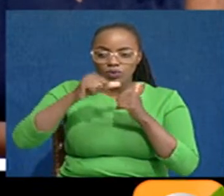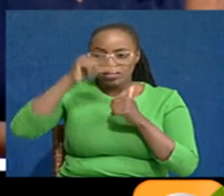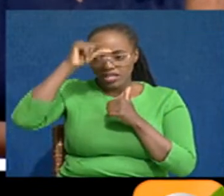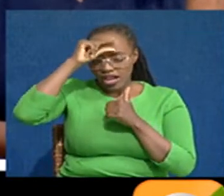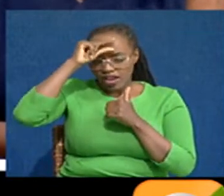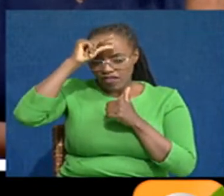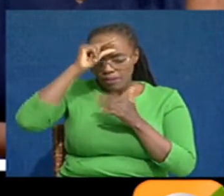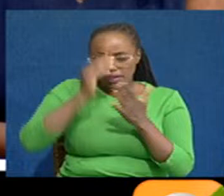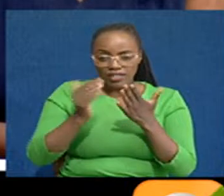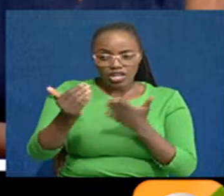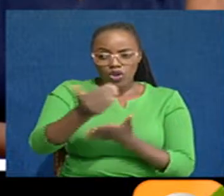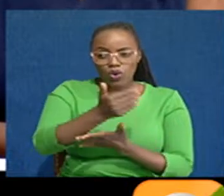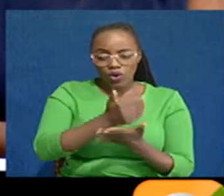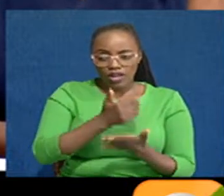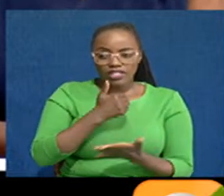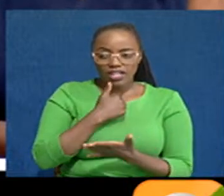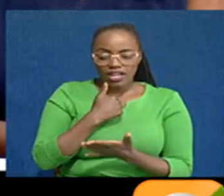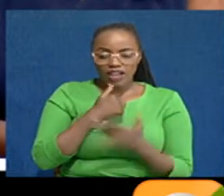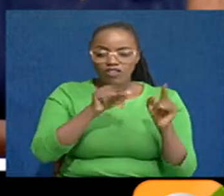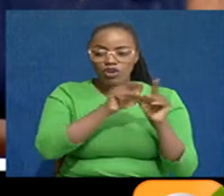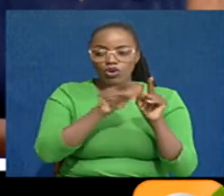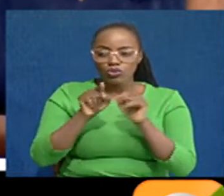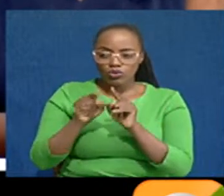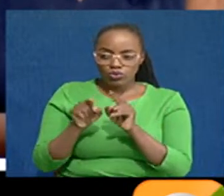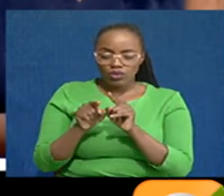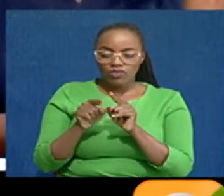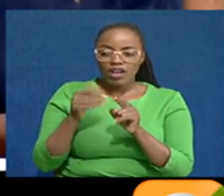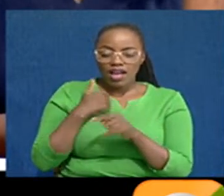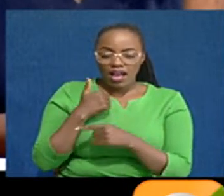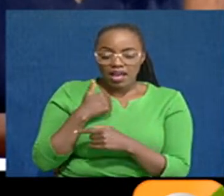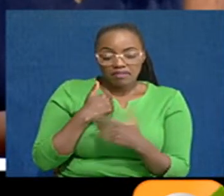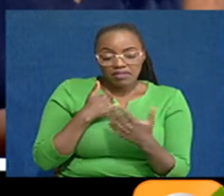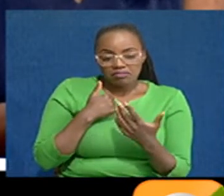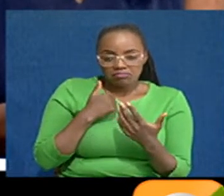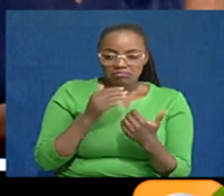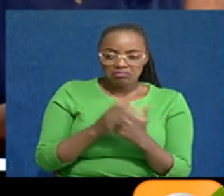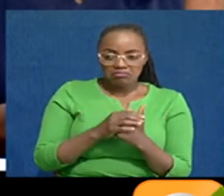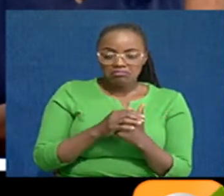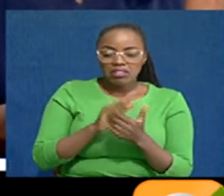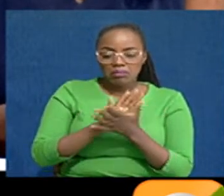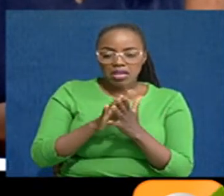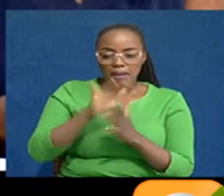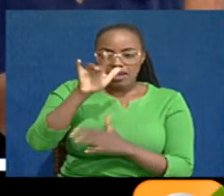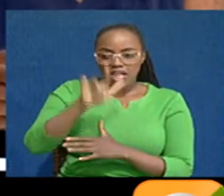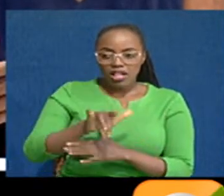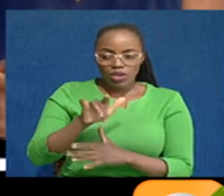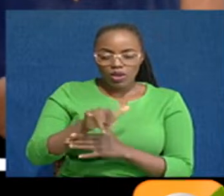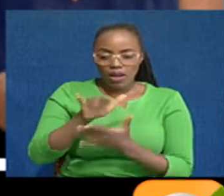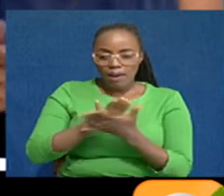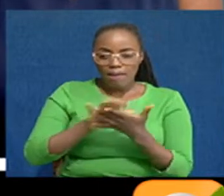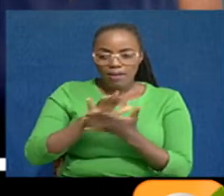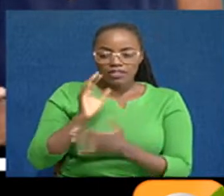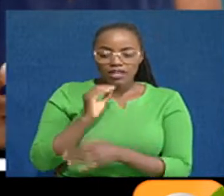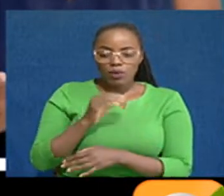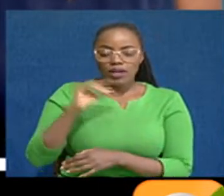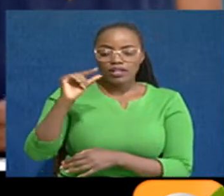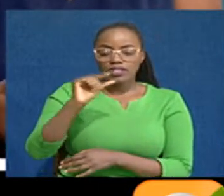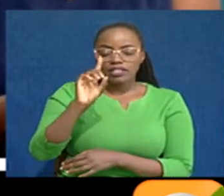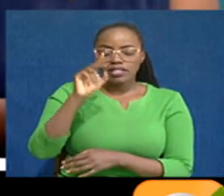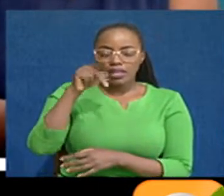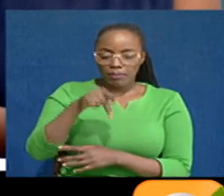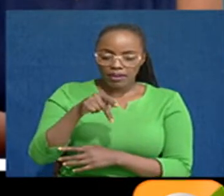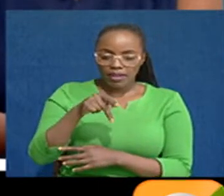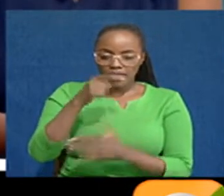government is collecting are also getting lower, based on our GDP tax base